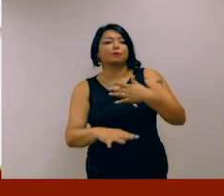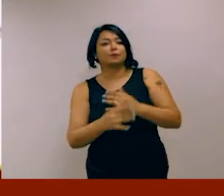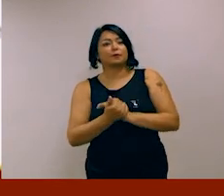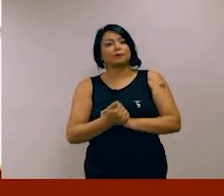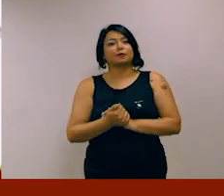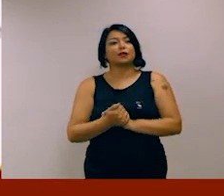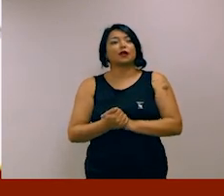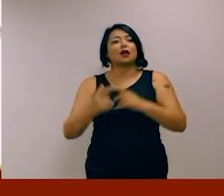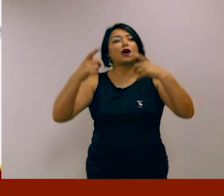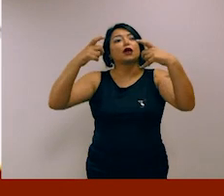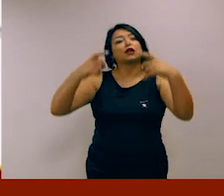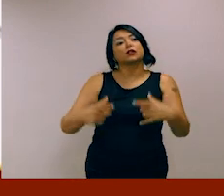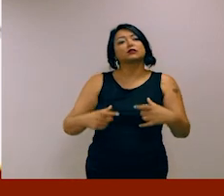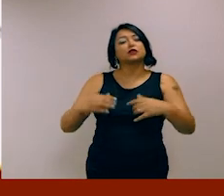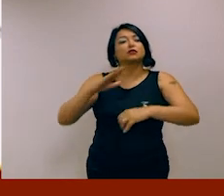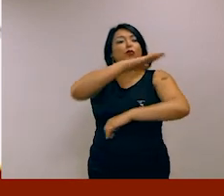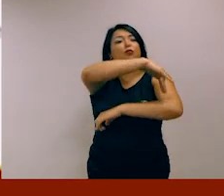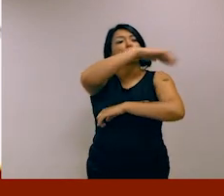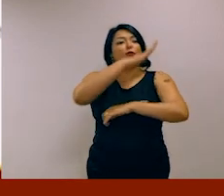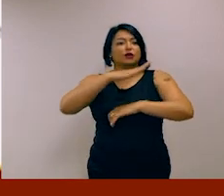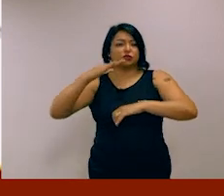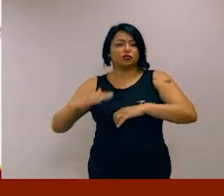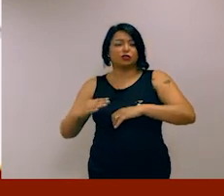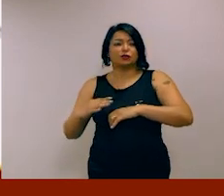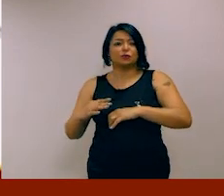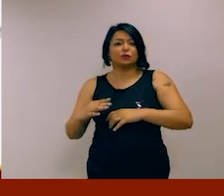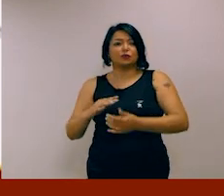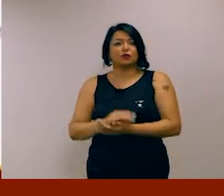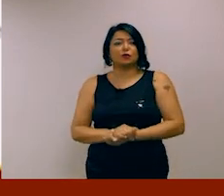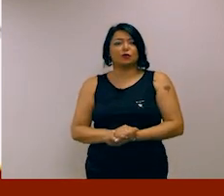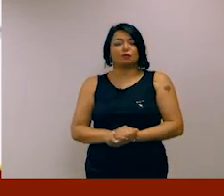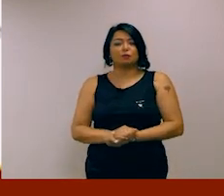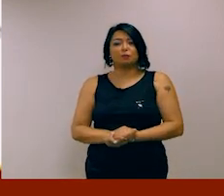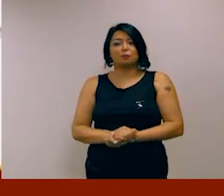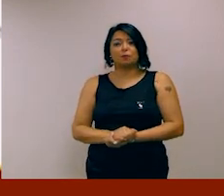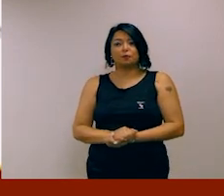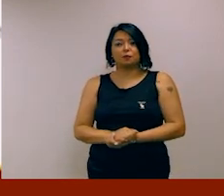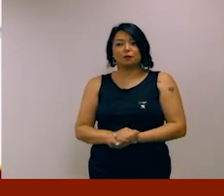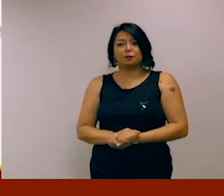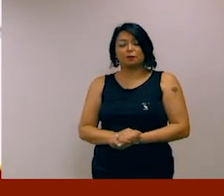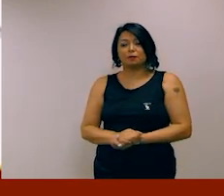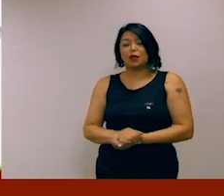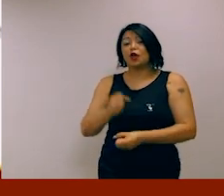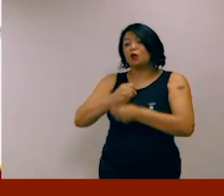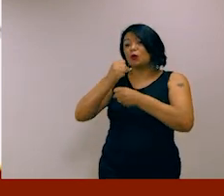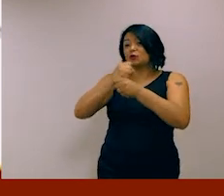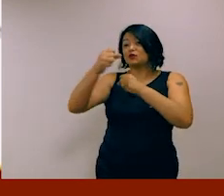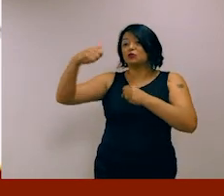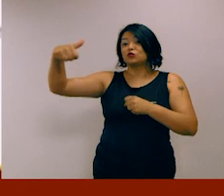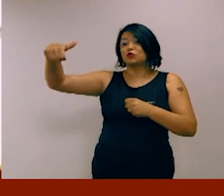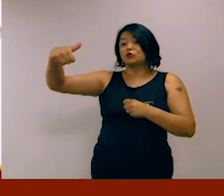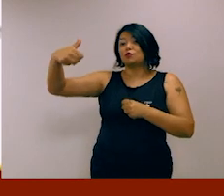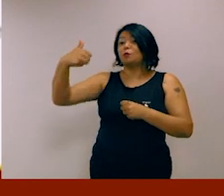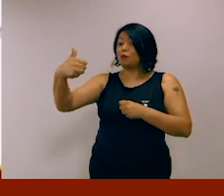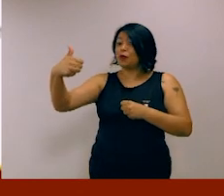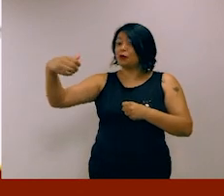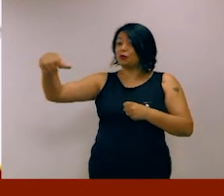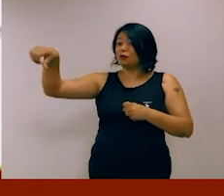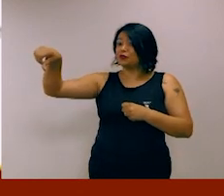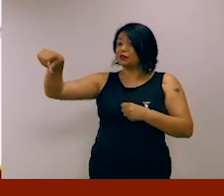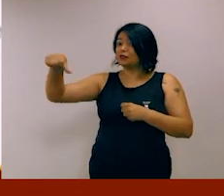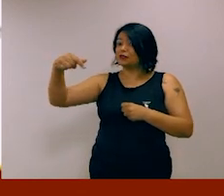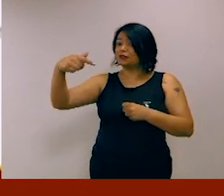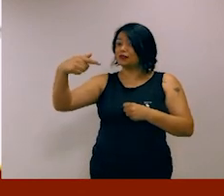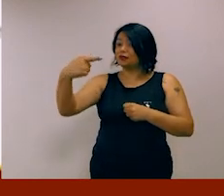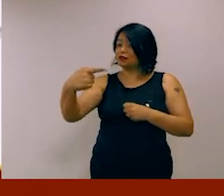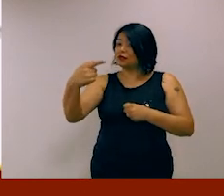dam that burst, And so there was a construction of, it